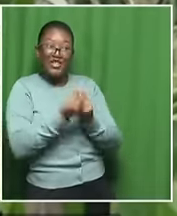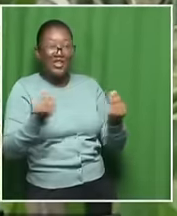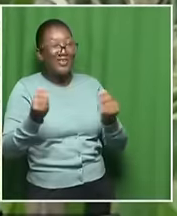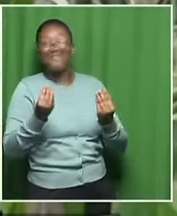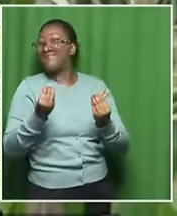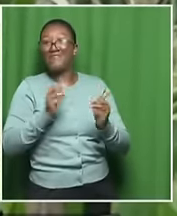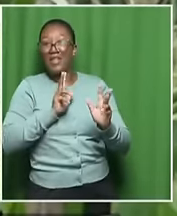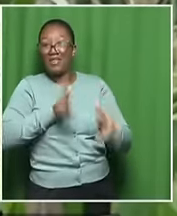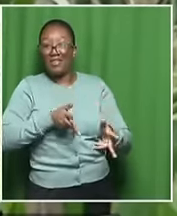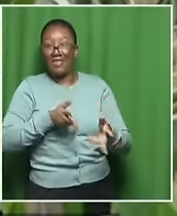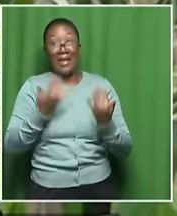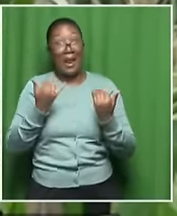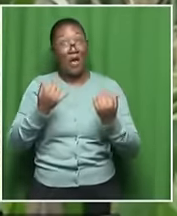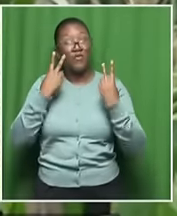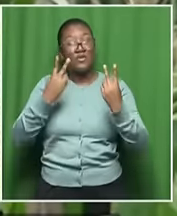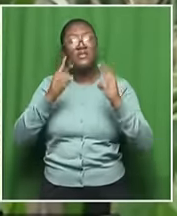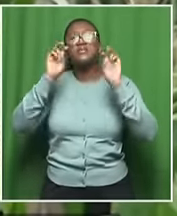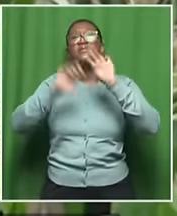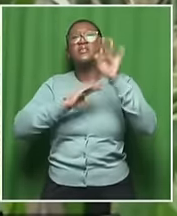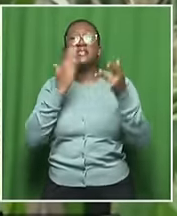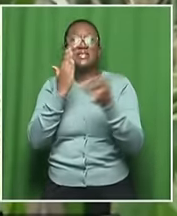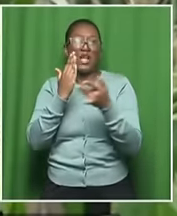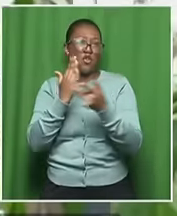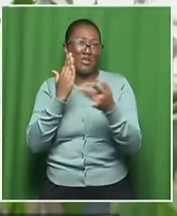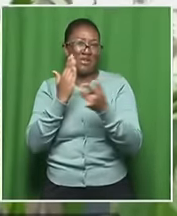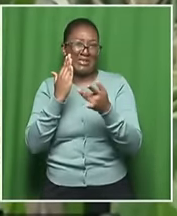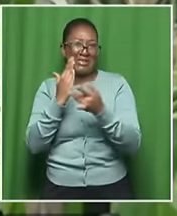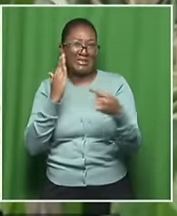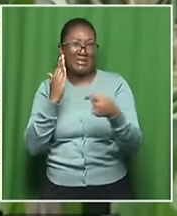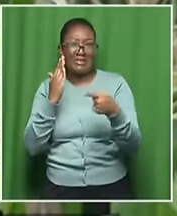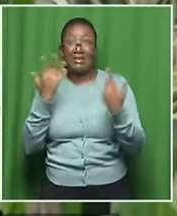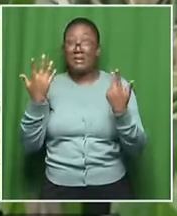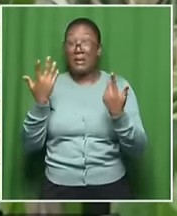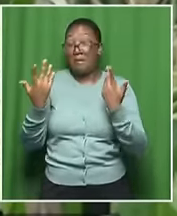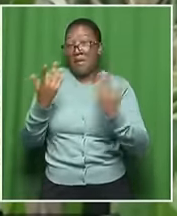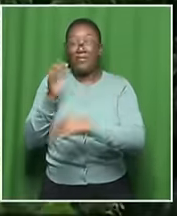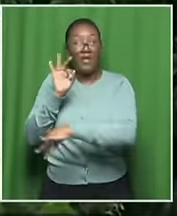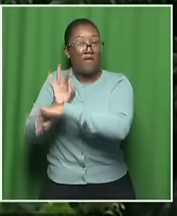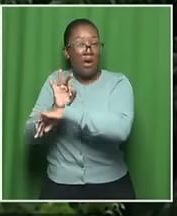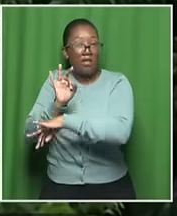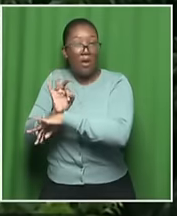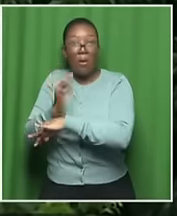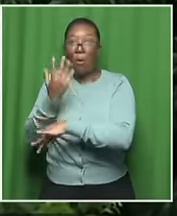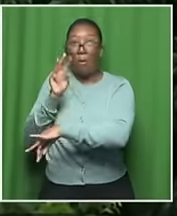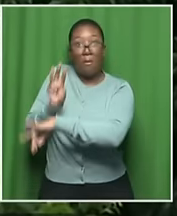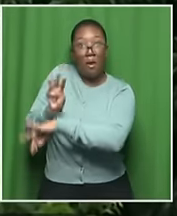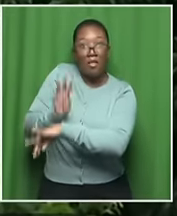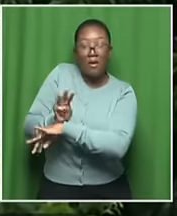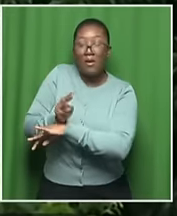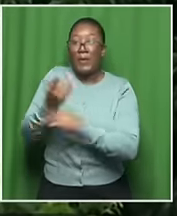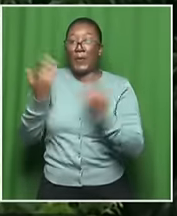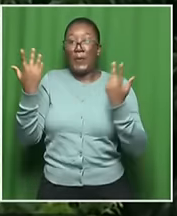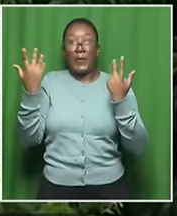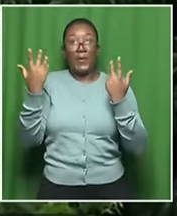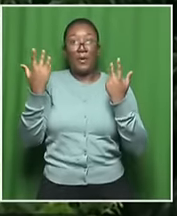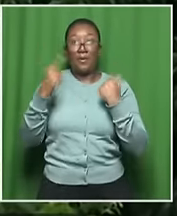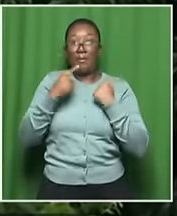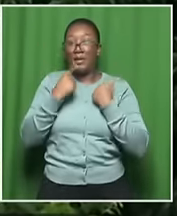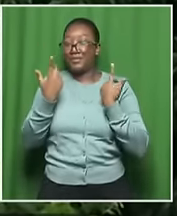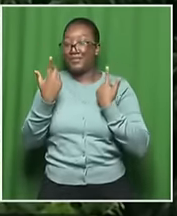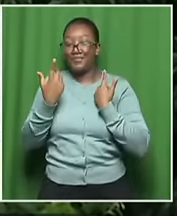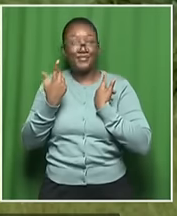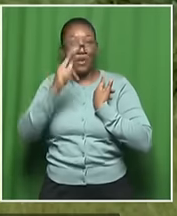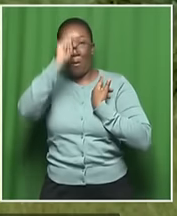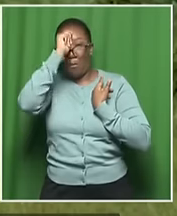technology, for instance. You know, I sat in a restaurant where the father, the mother, and the 4 or 5 year old